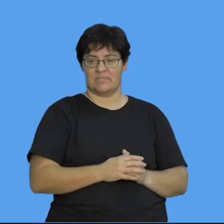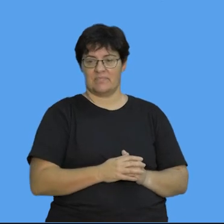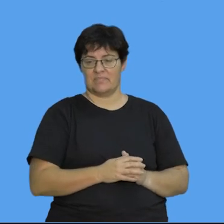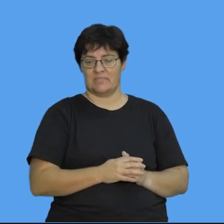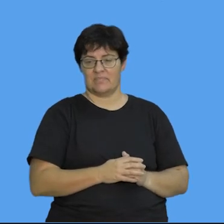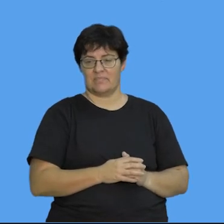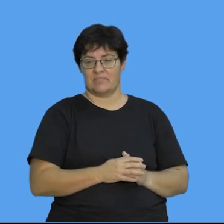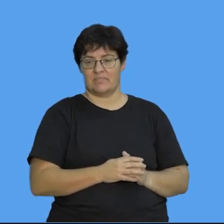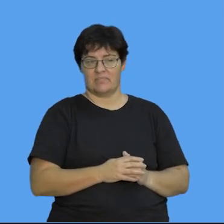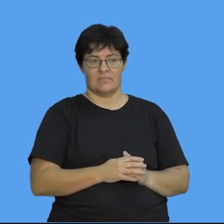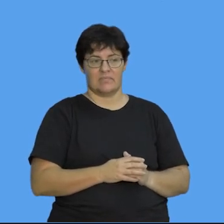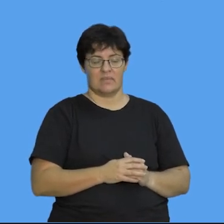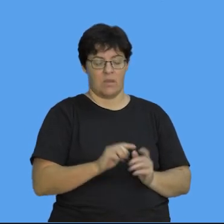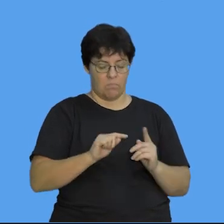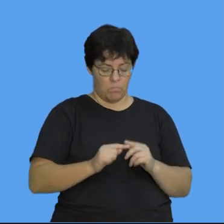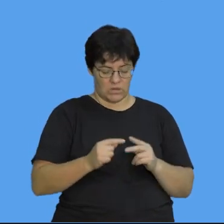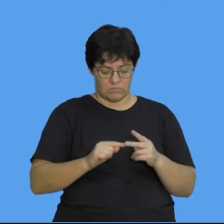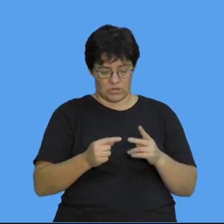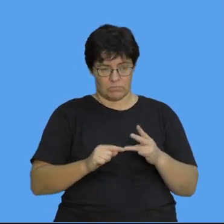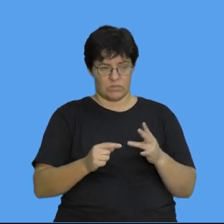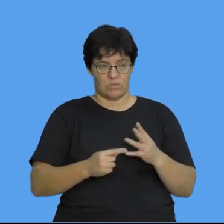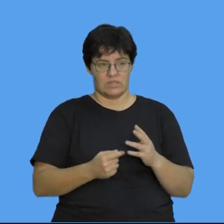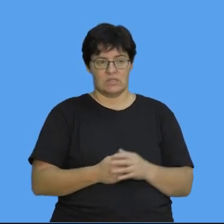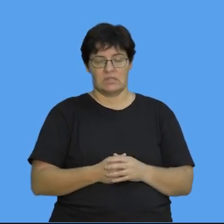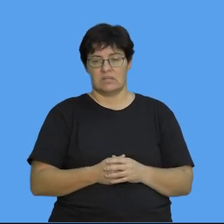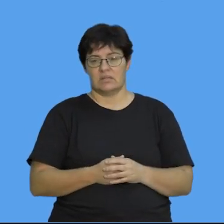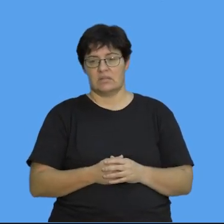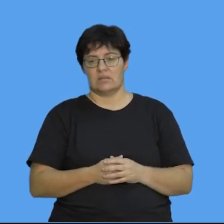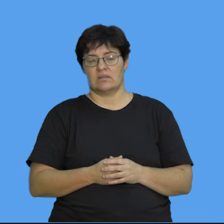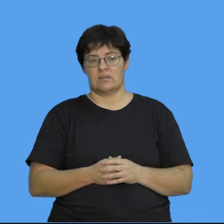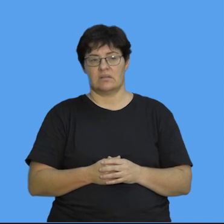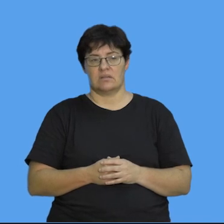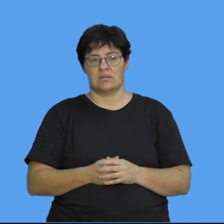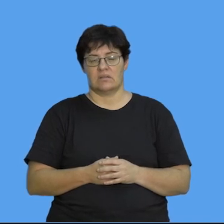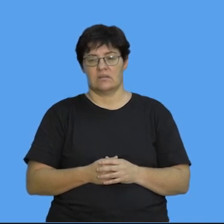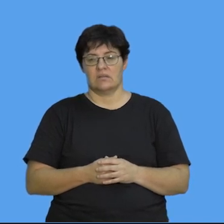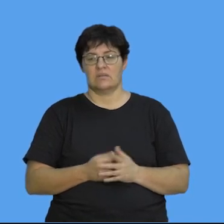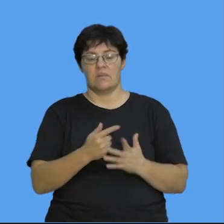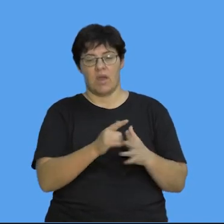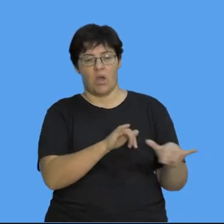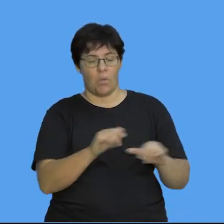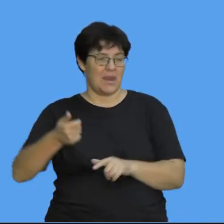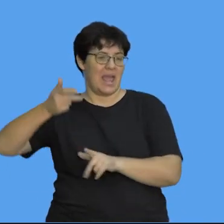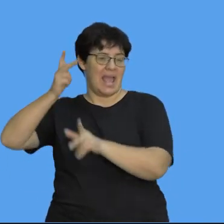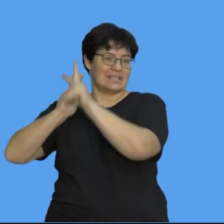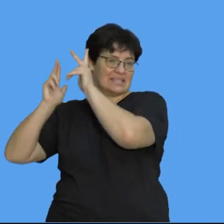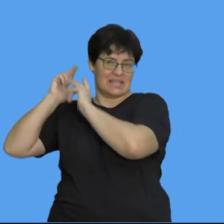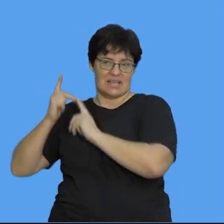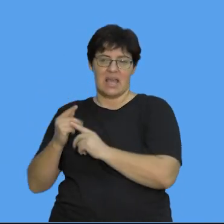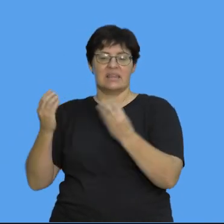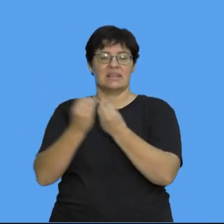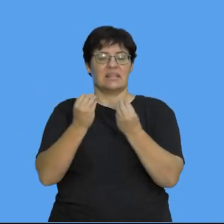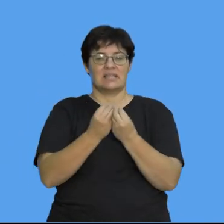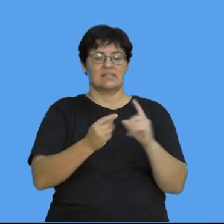there's my, all right, my points, and now I'm going to have a look Here I can see my common ancestor